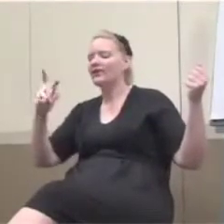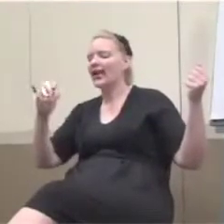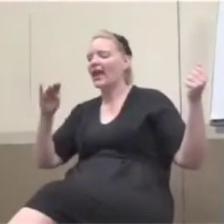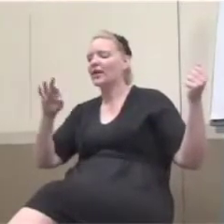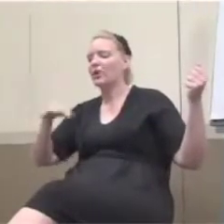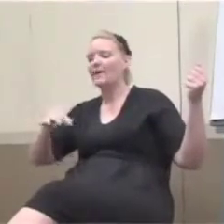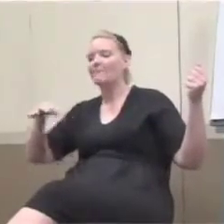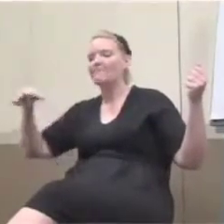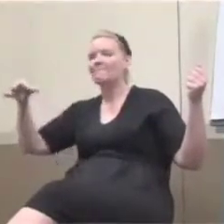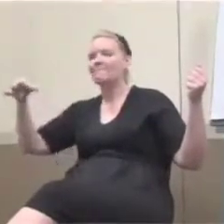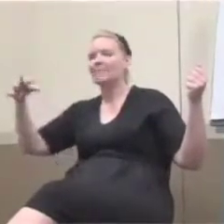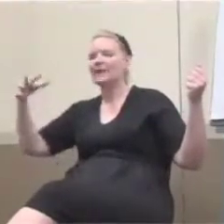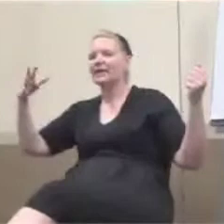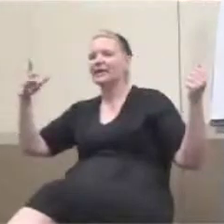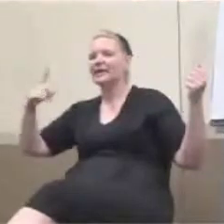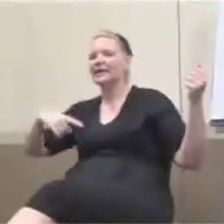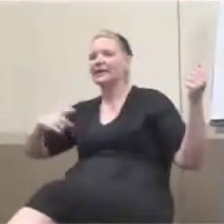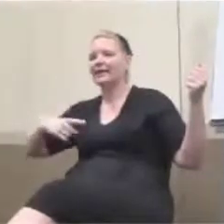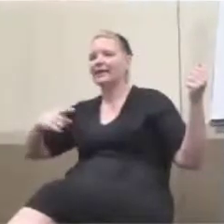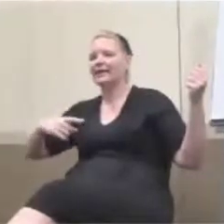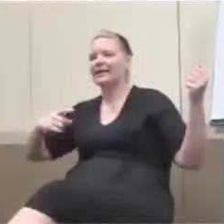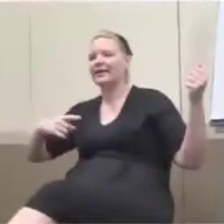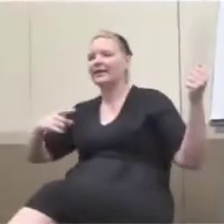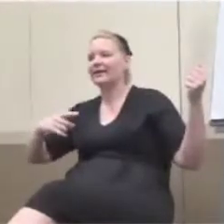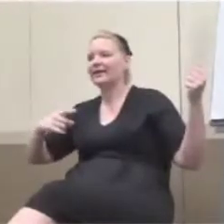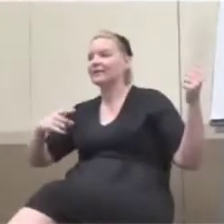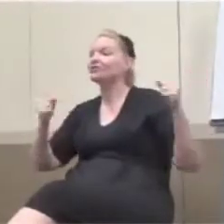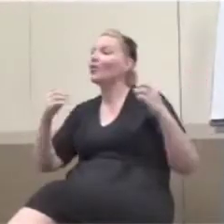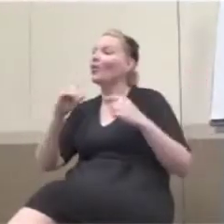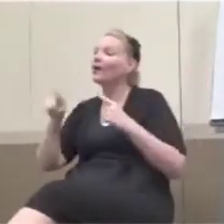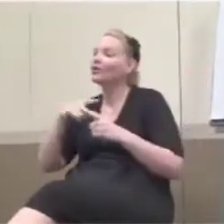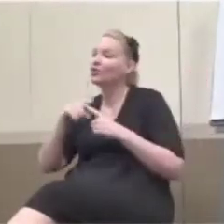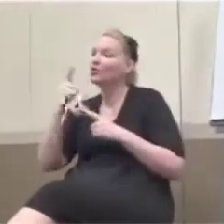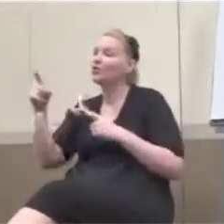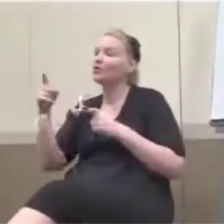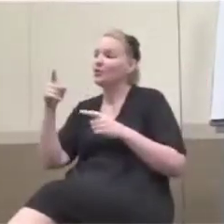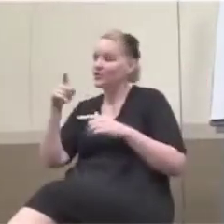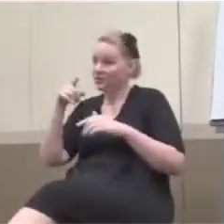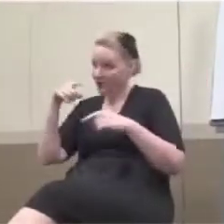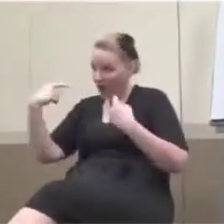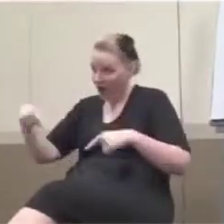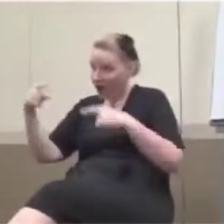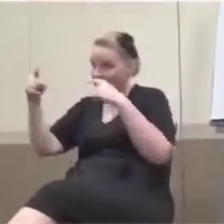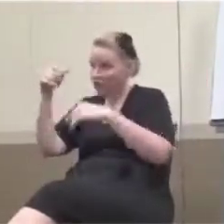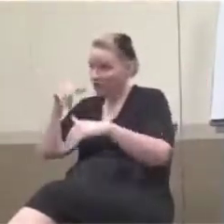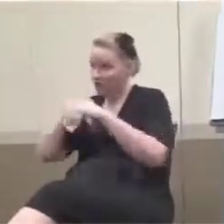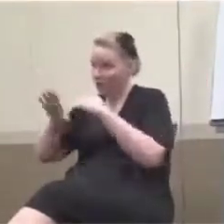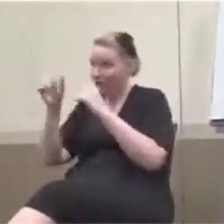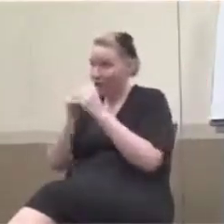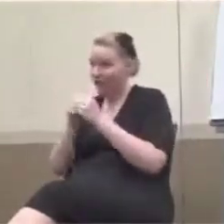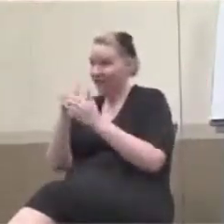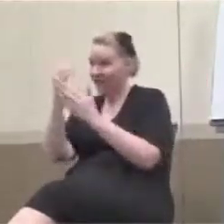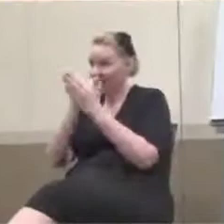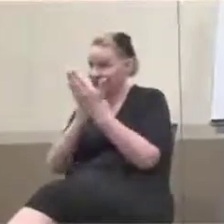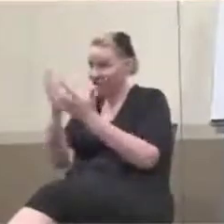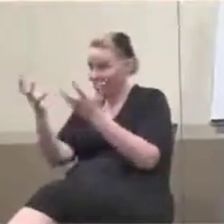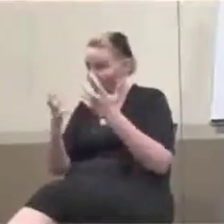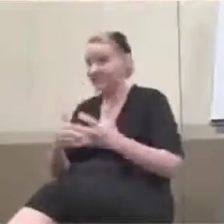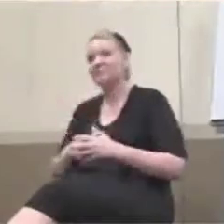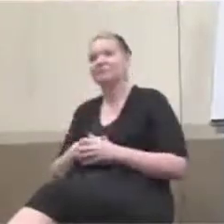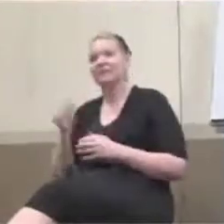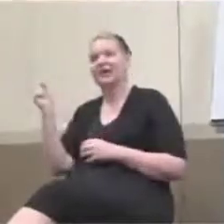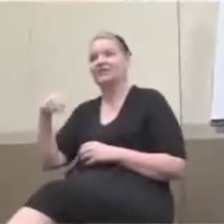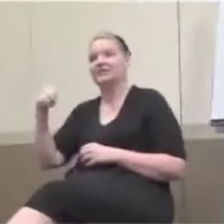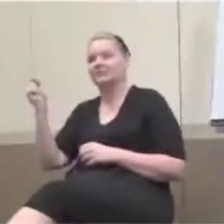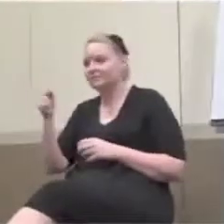Okay. So when you had your last argument, did you go in with a whole list of wants? Yeah. You did? Okay,